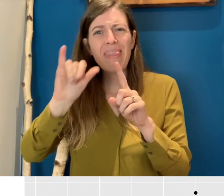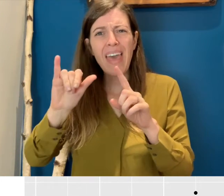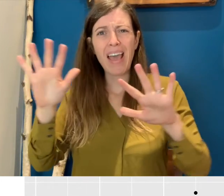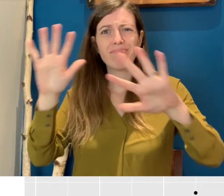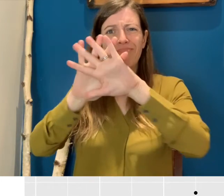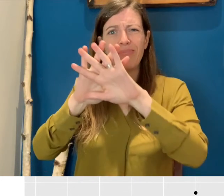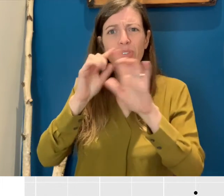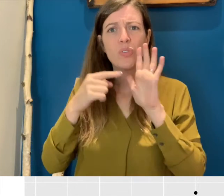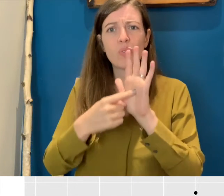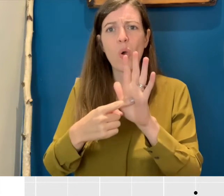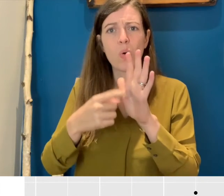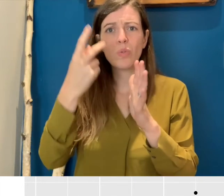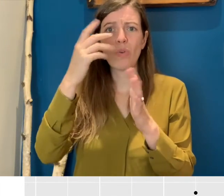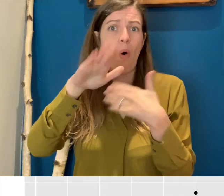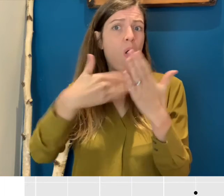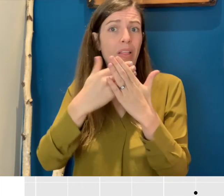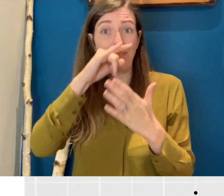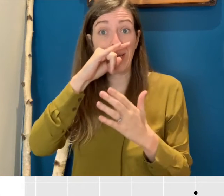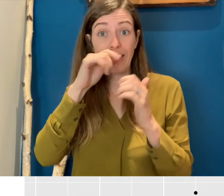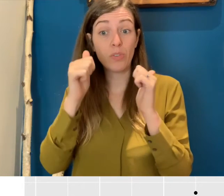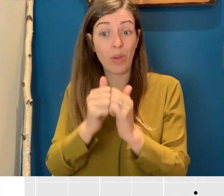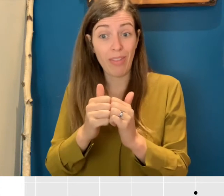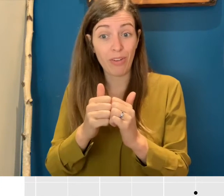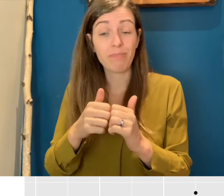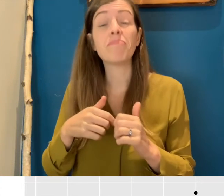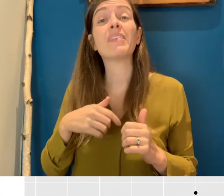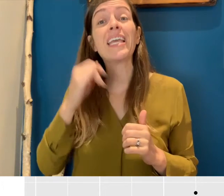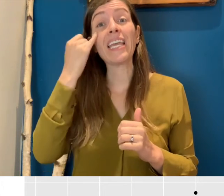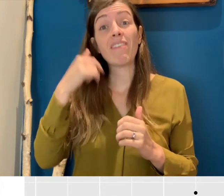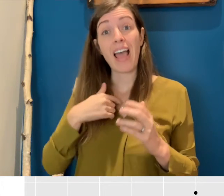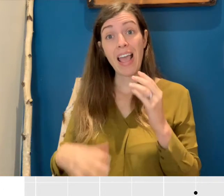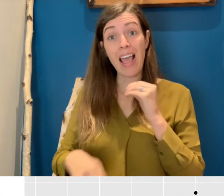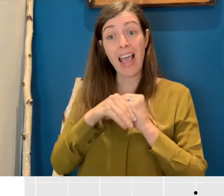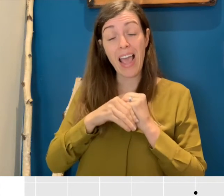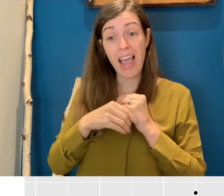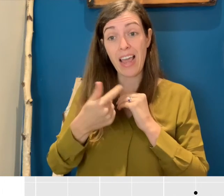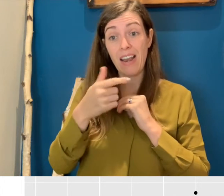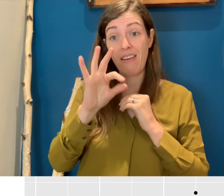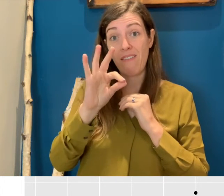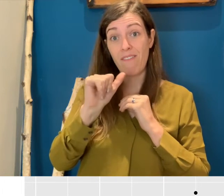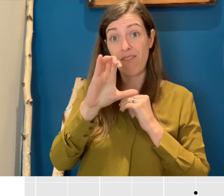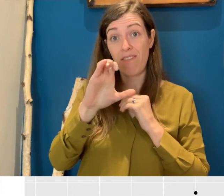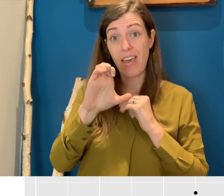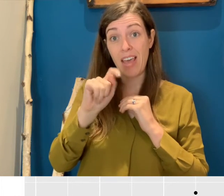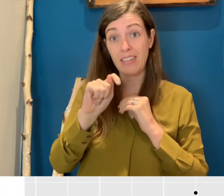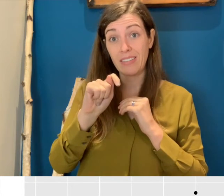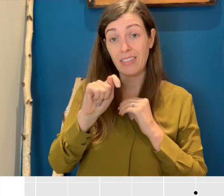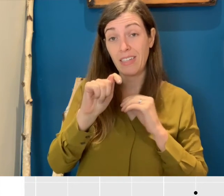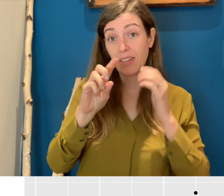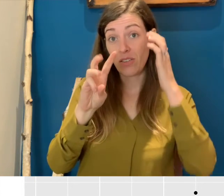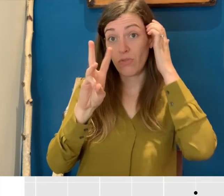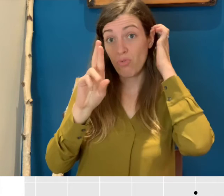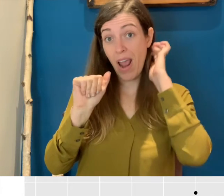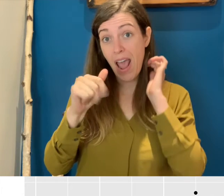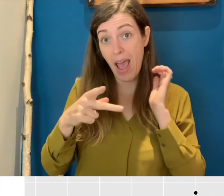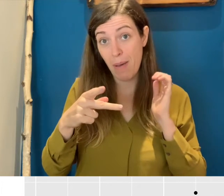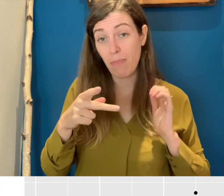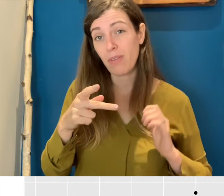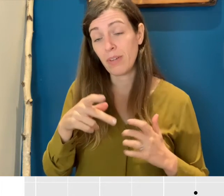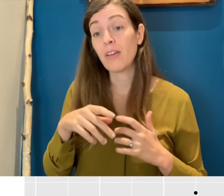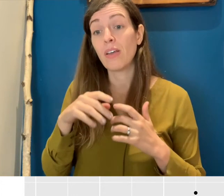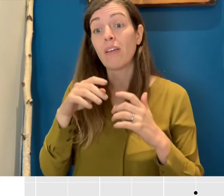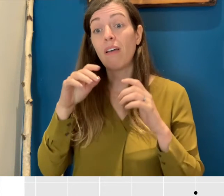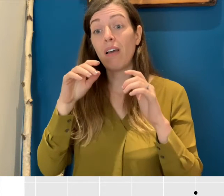So that gives you a scatter plot, but now we're looking at all of the kids all together. So if I add a facet